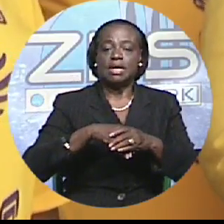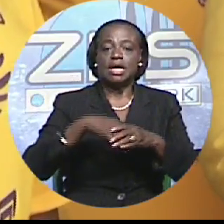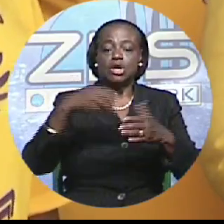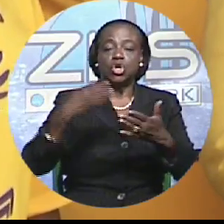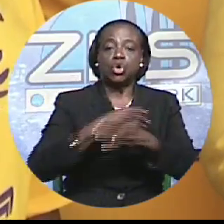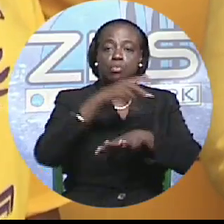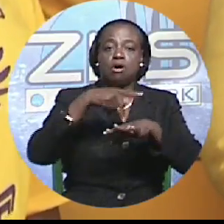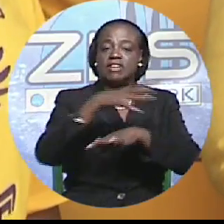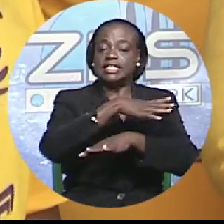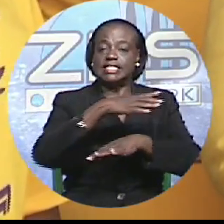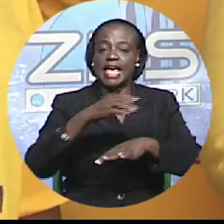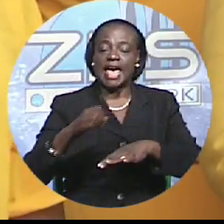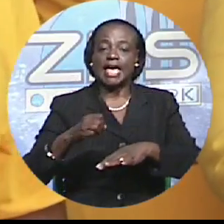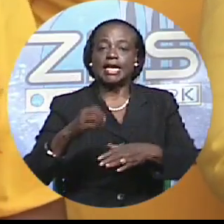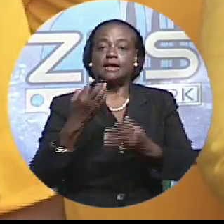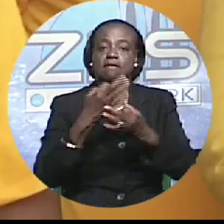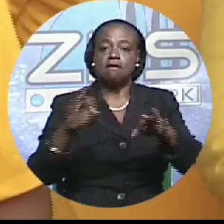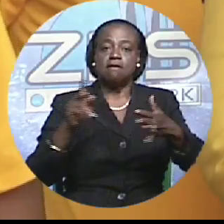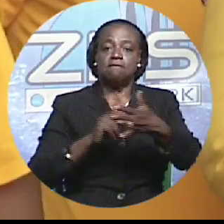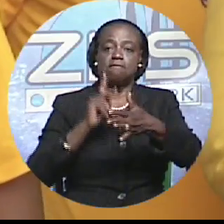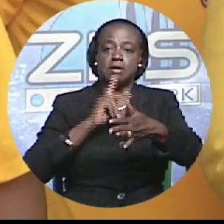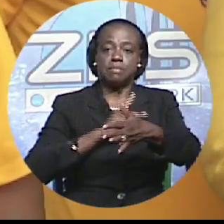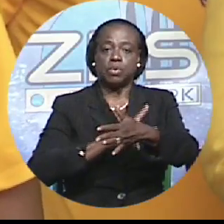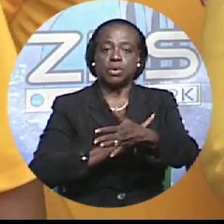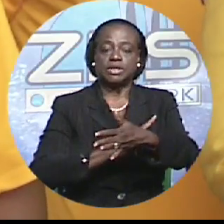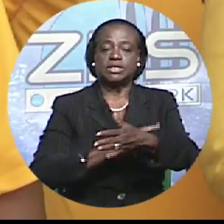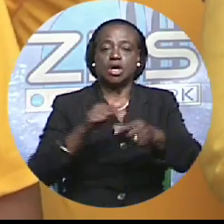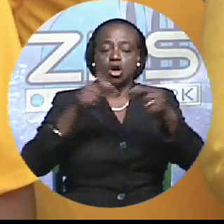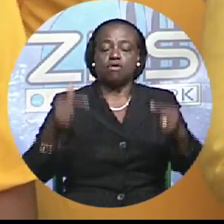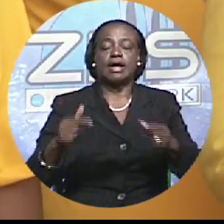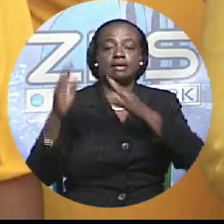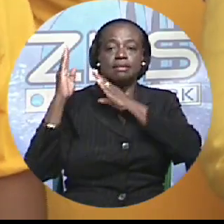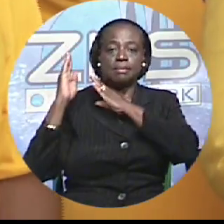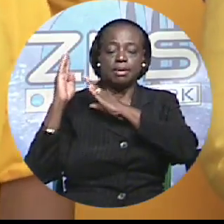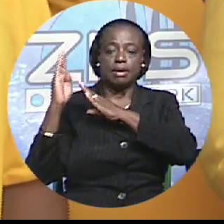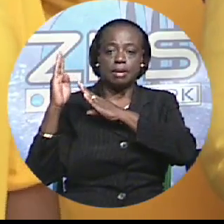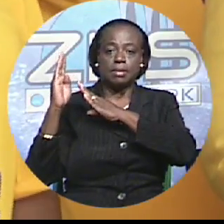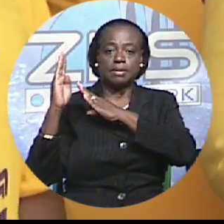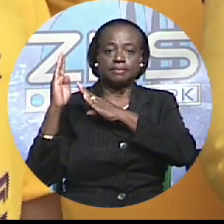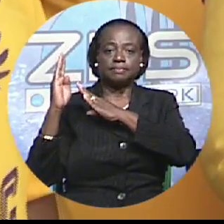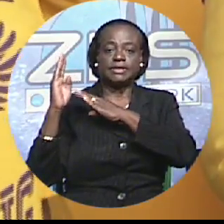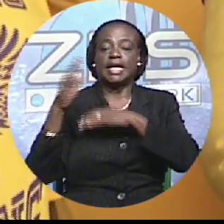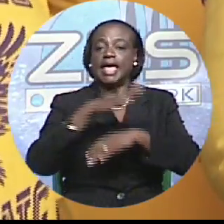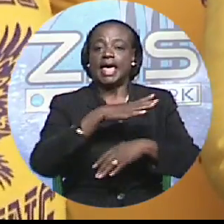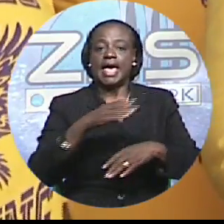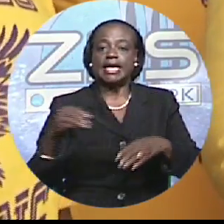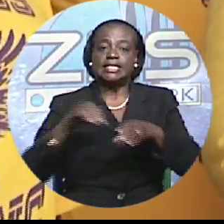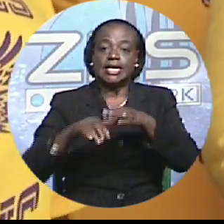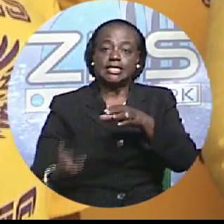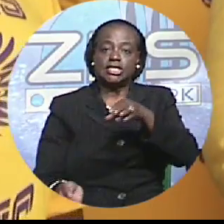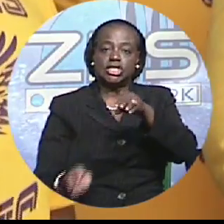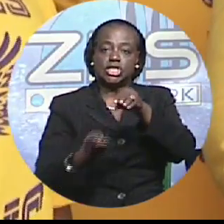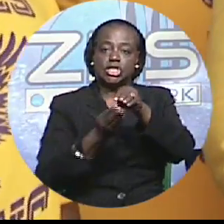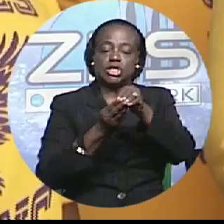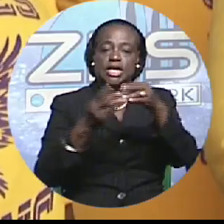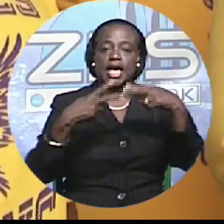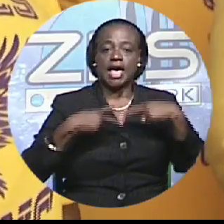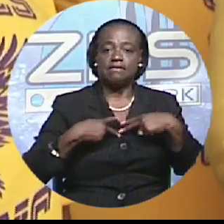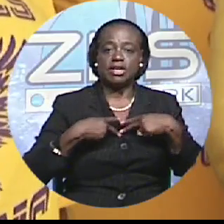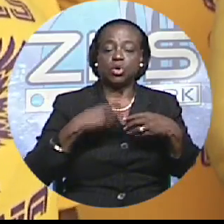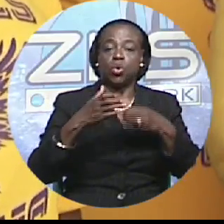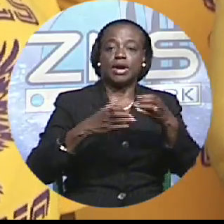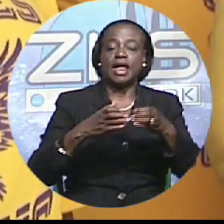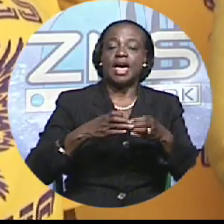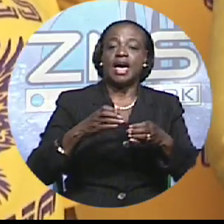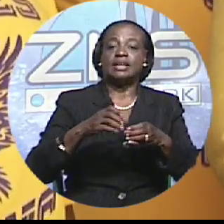stations at the Harold de Gregory Building in Freeport, Grand Bahama. And whereas, in addition to having coordinated a